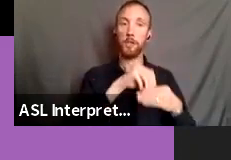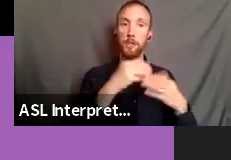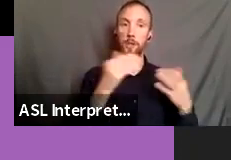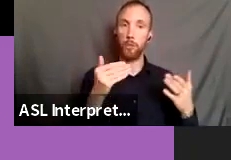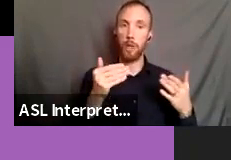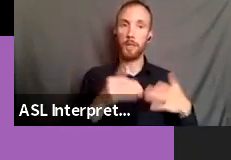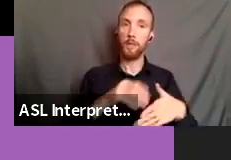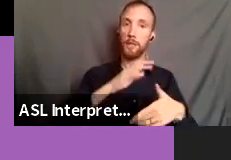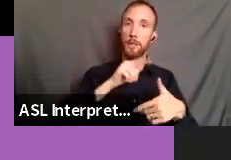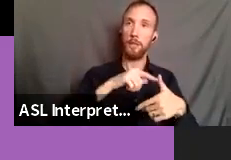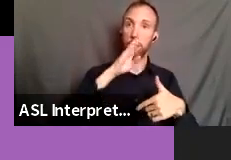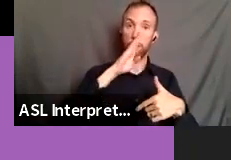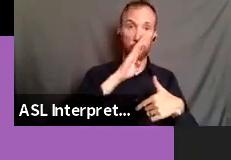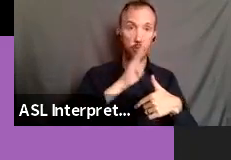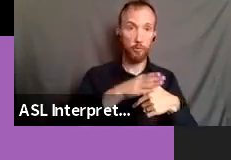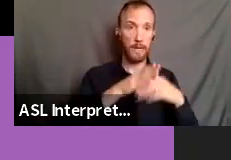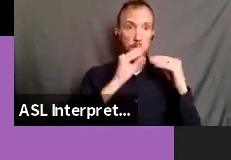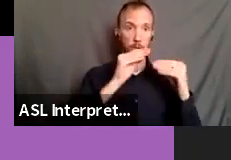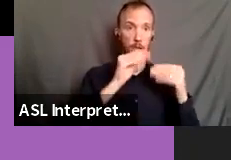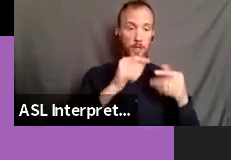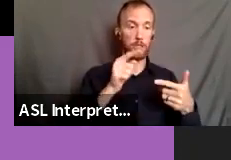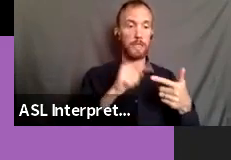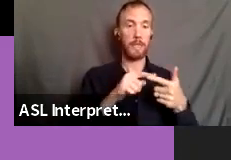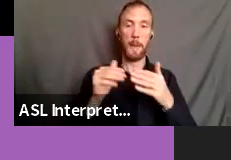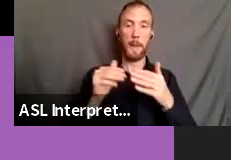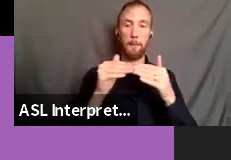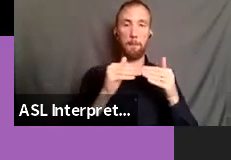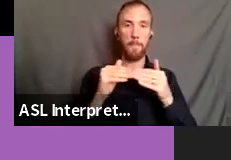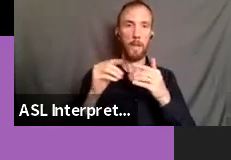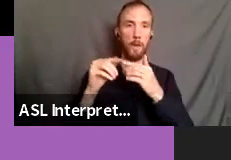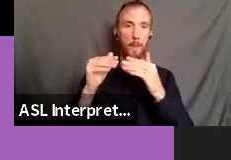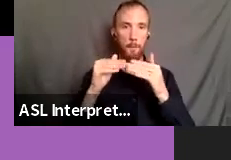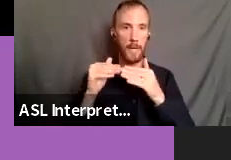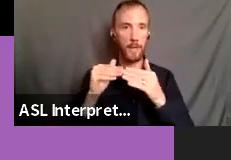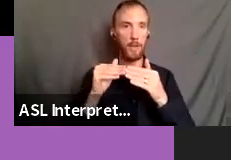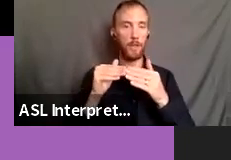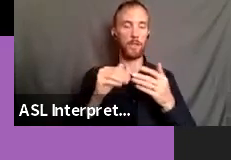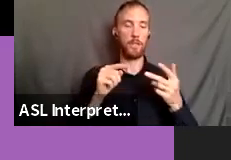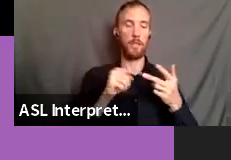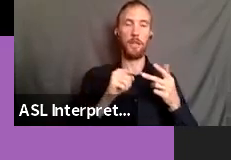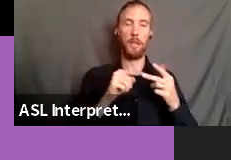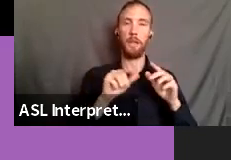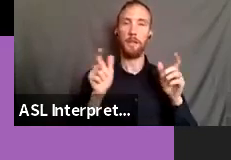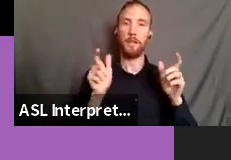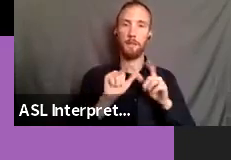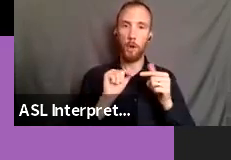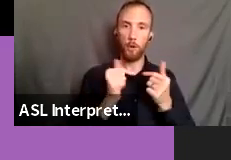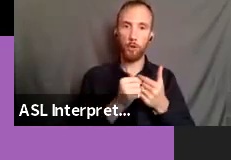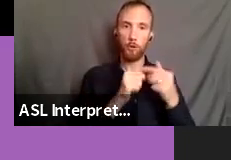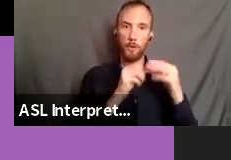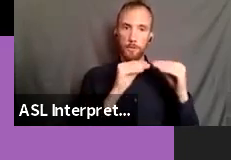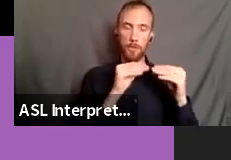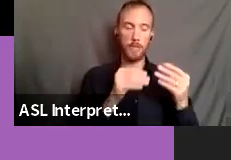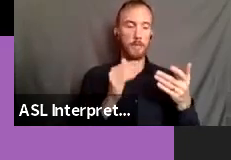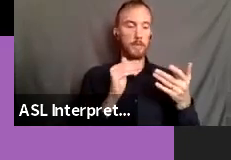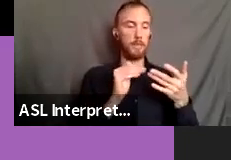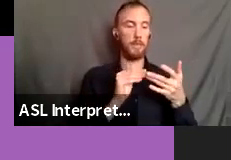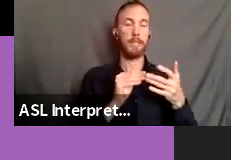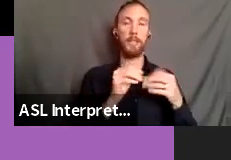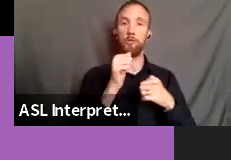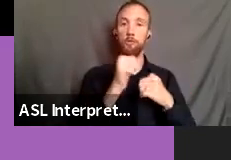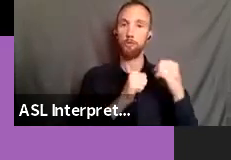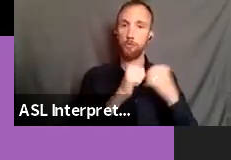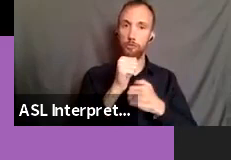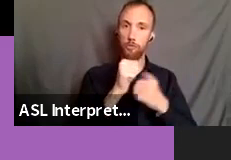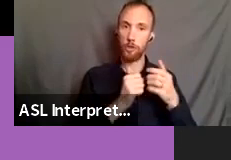instruction peer-to-peer interaction small group instruction structured intervention as well as multiple